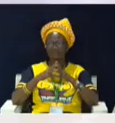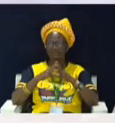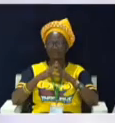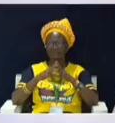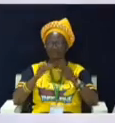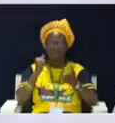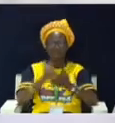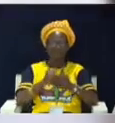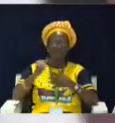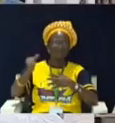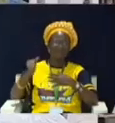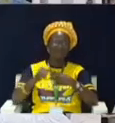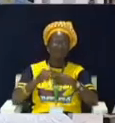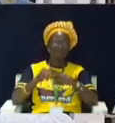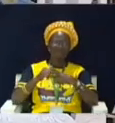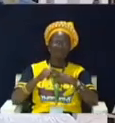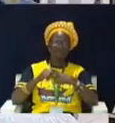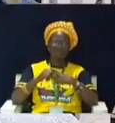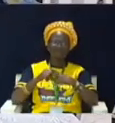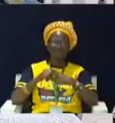Amen.